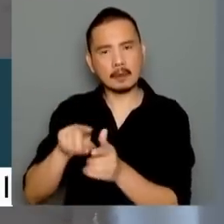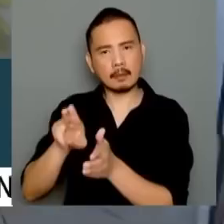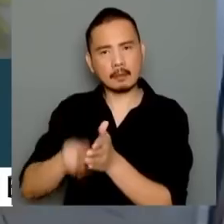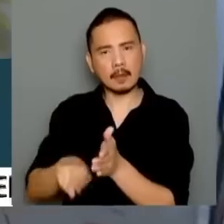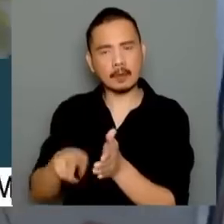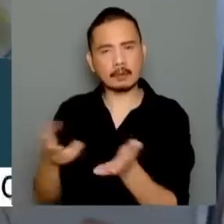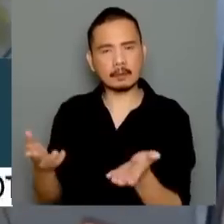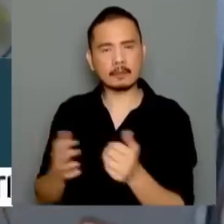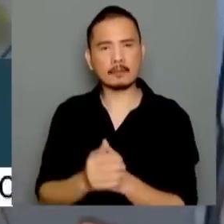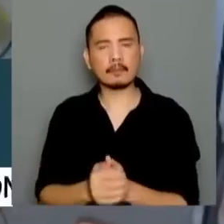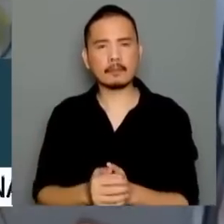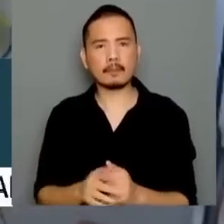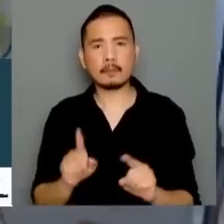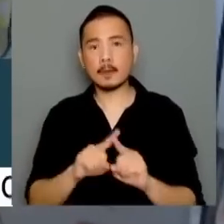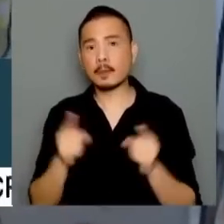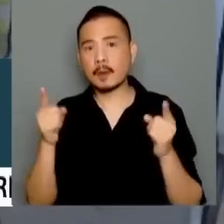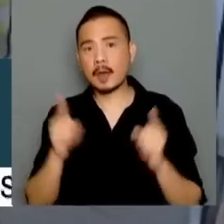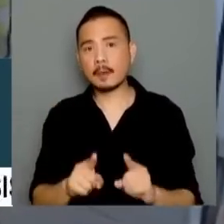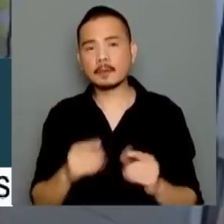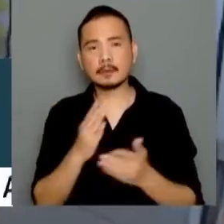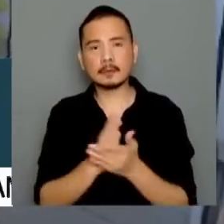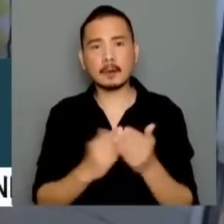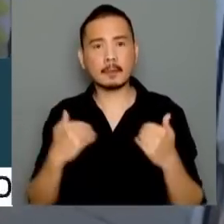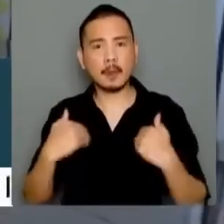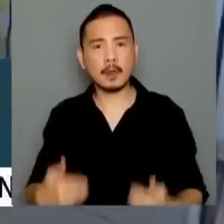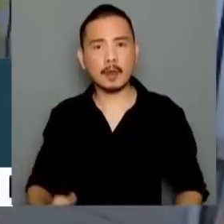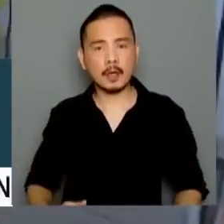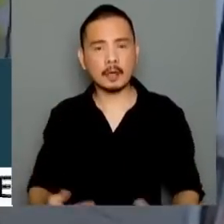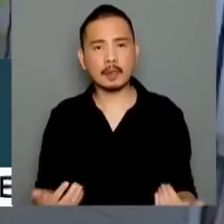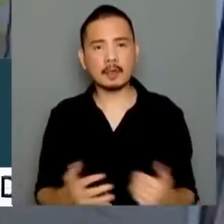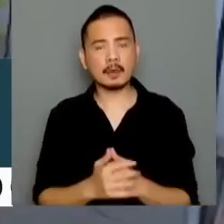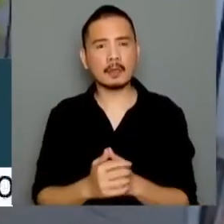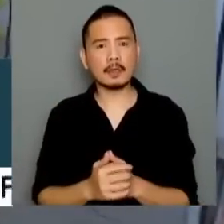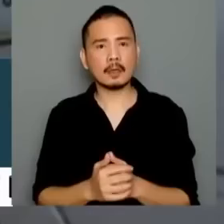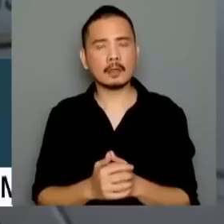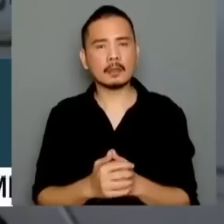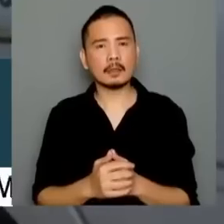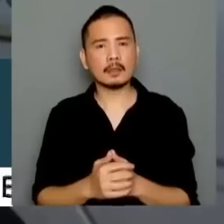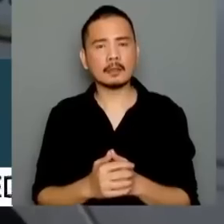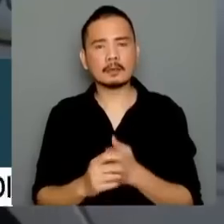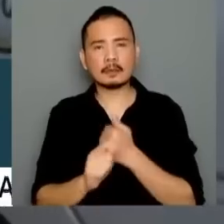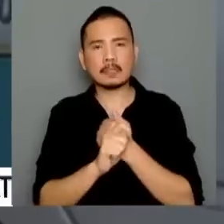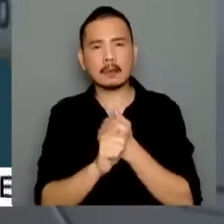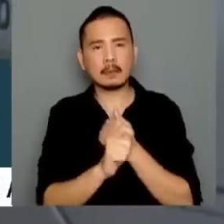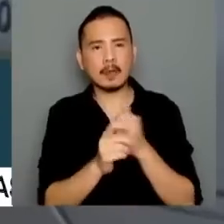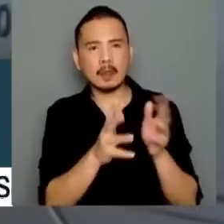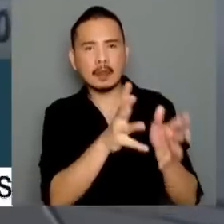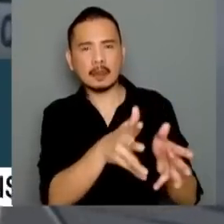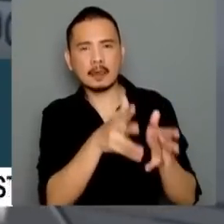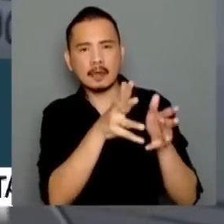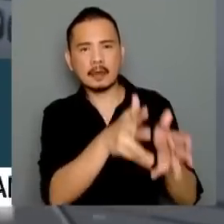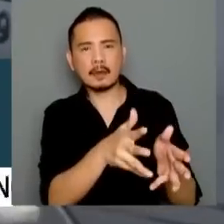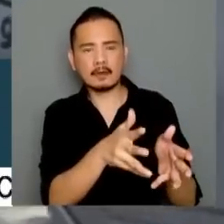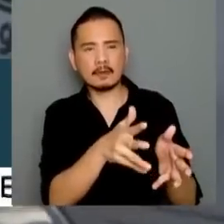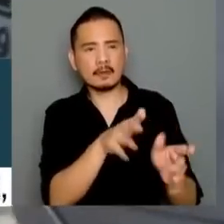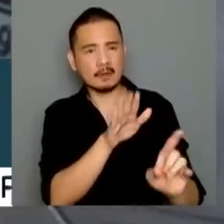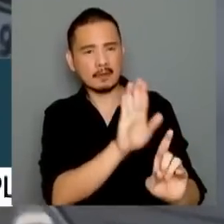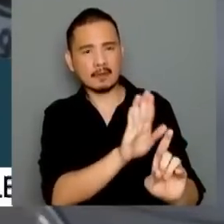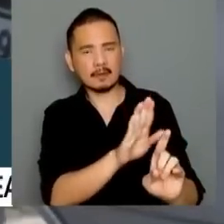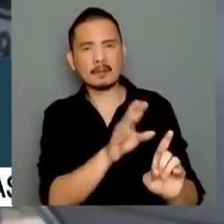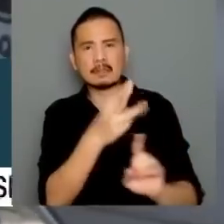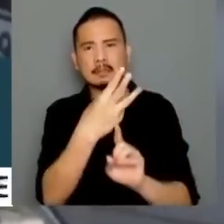now is that some of these cadavers have been temporarily stored in this funeral parlor for over